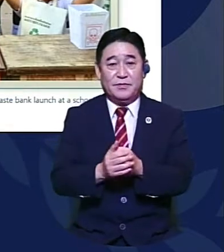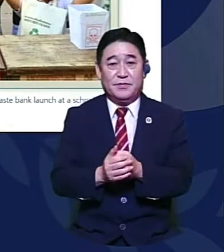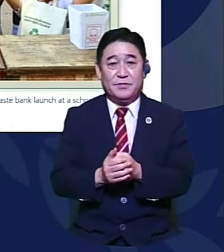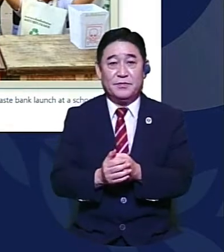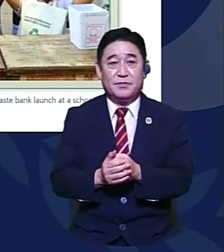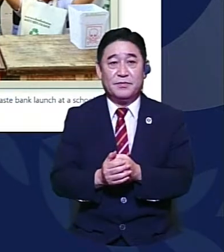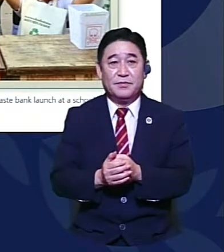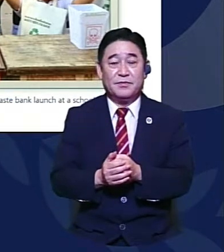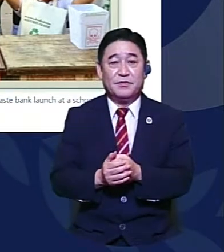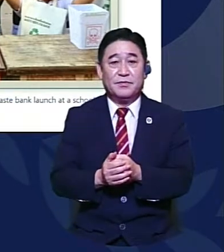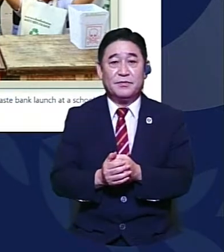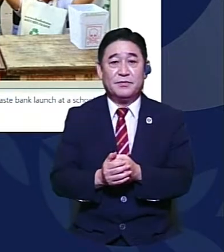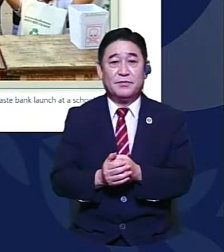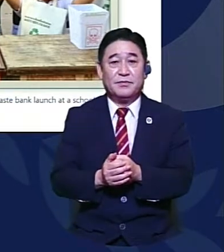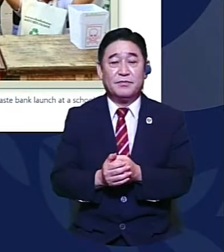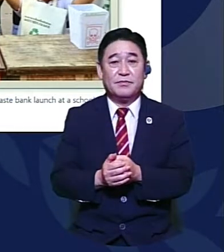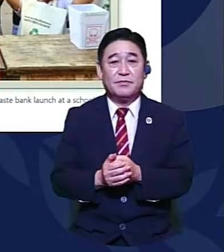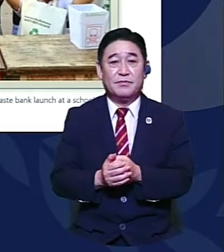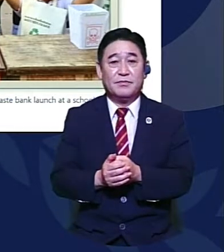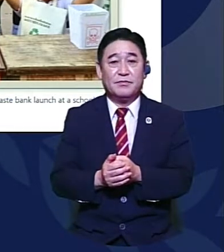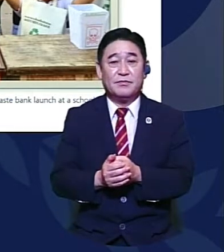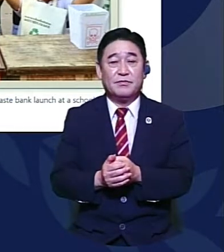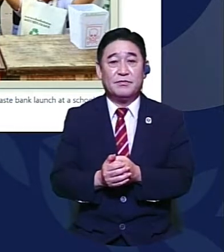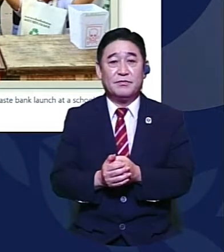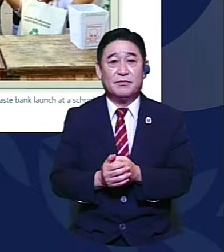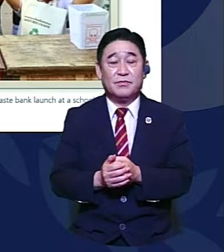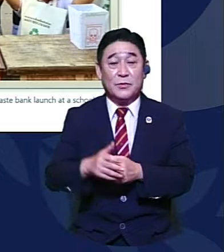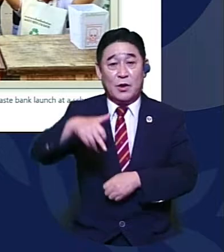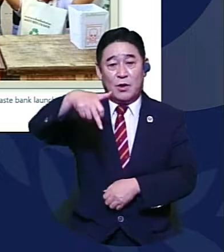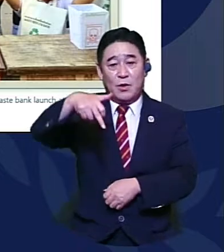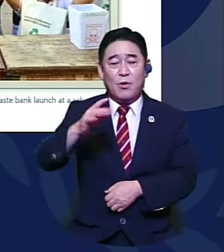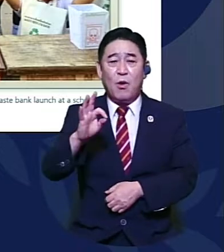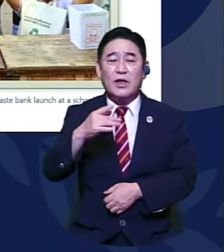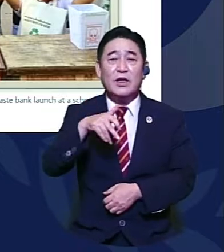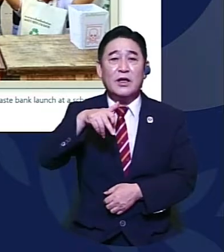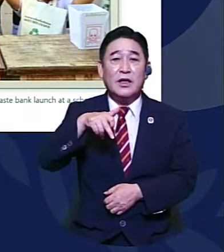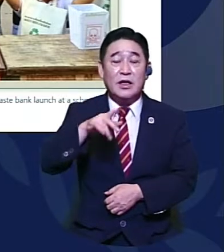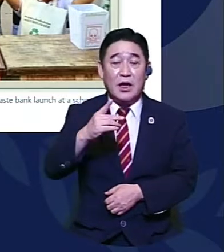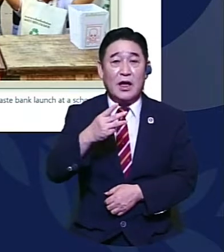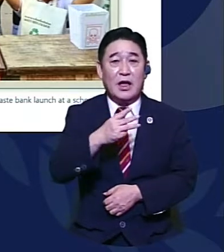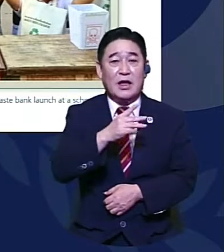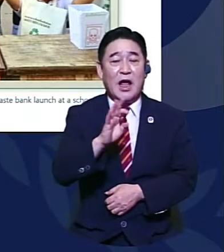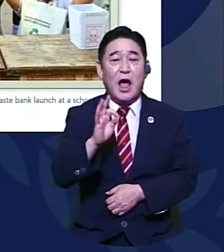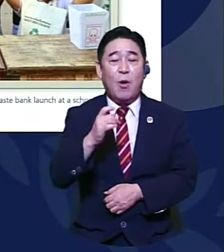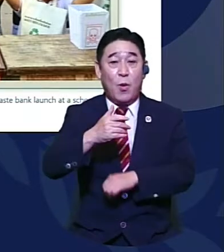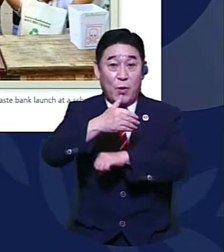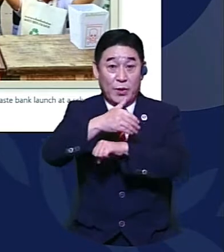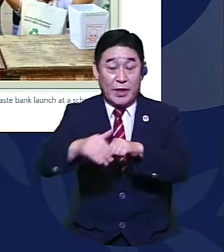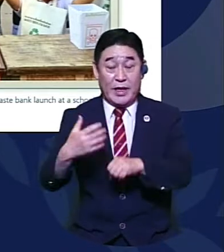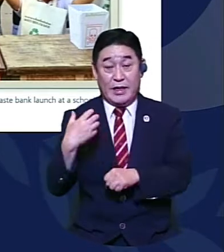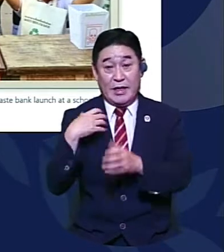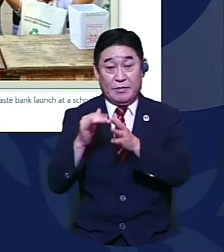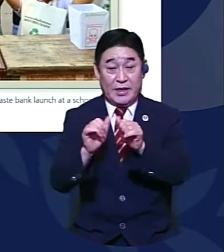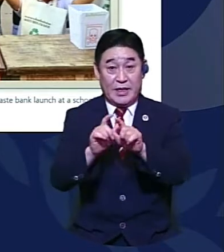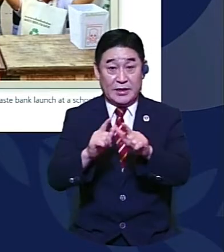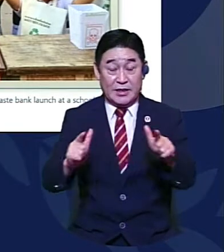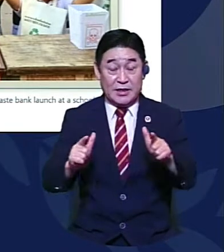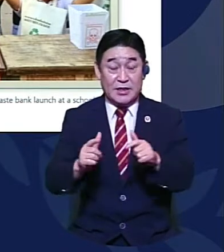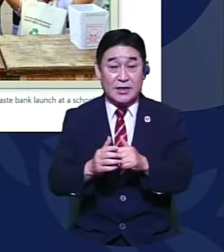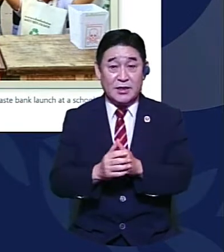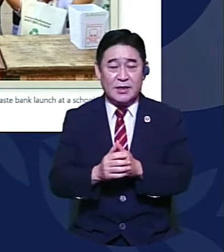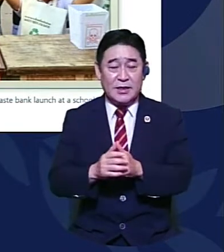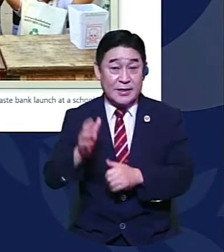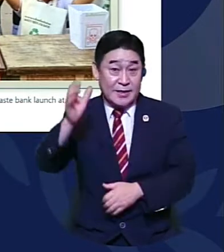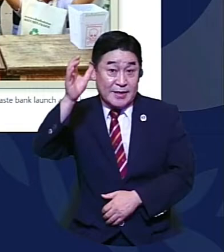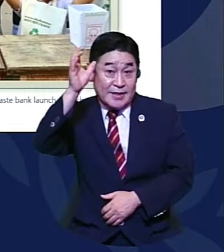think our partners from KOICA Lao were quite enthusiastic about this project. And it's the beginning of a class of projects focusing